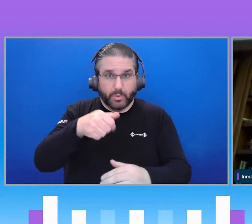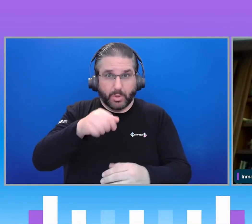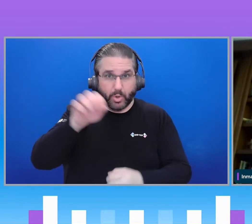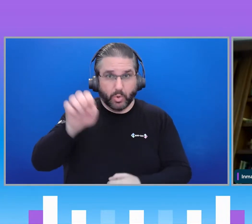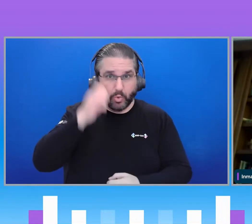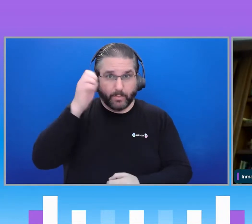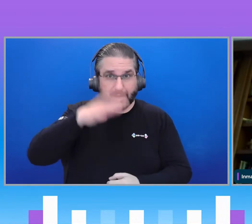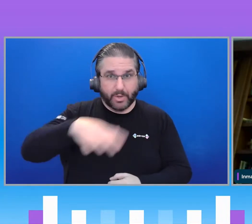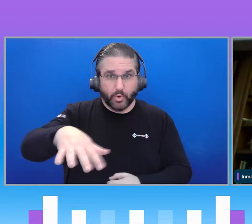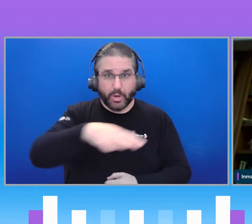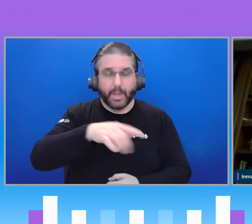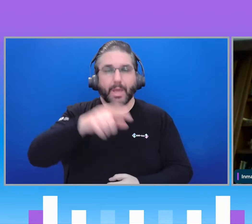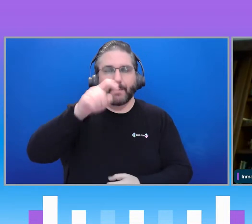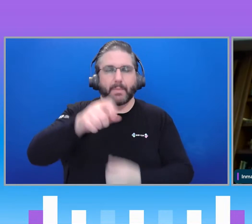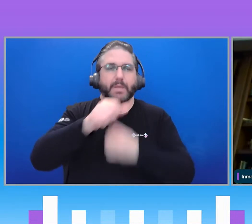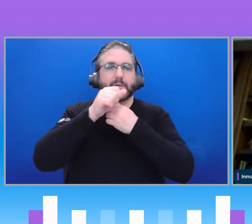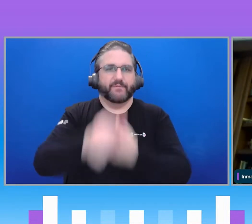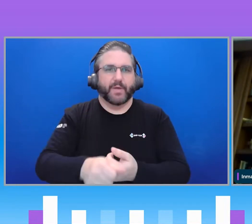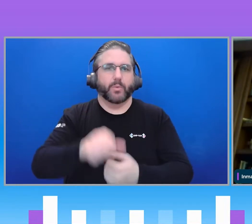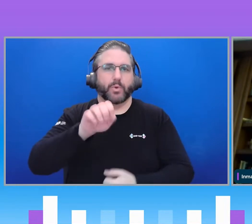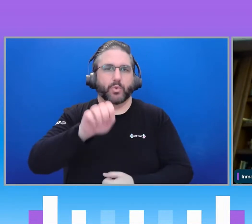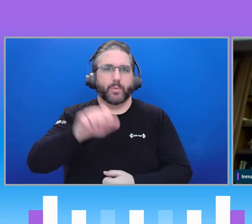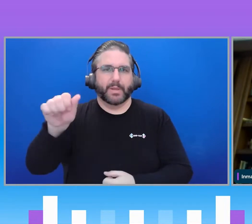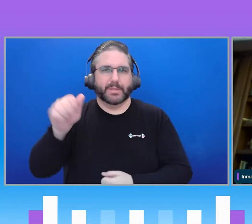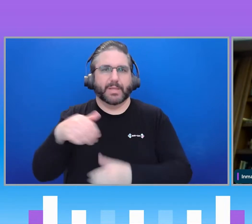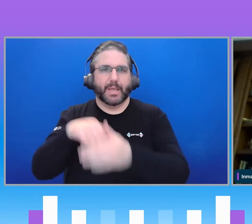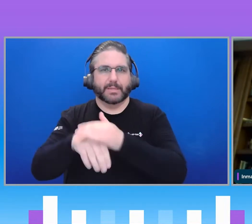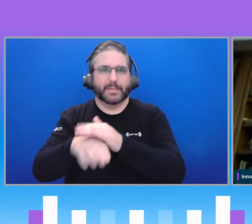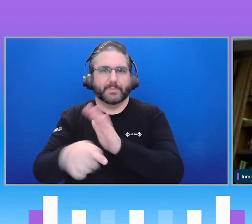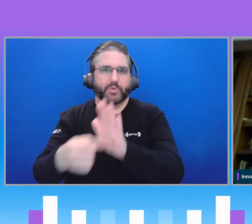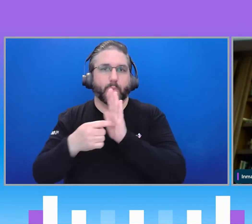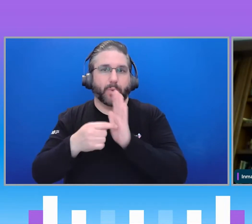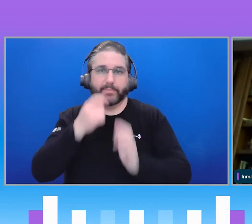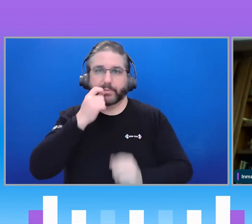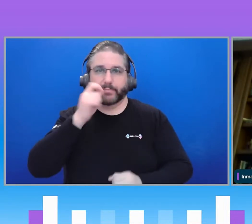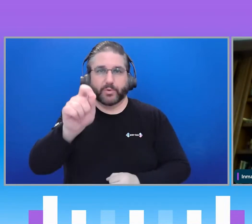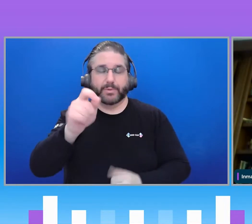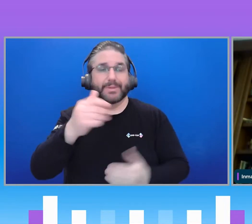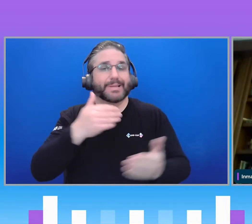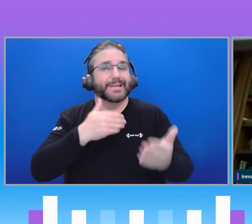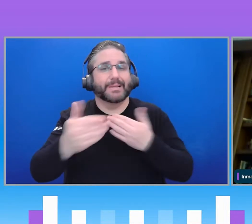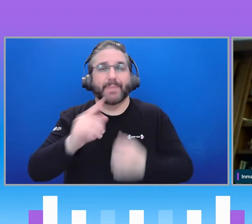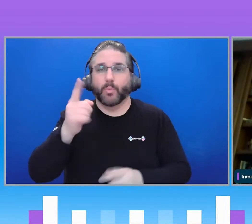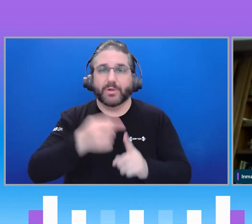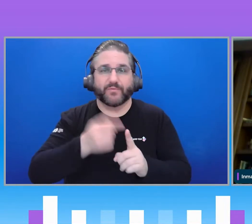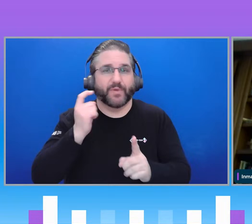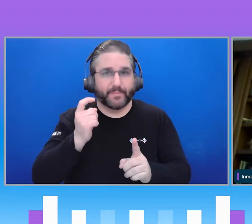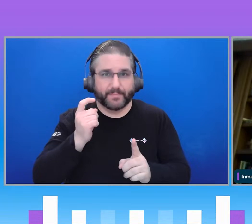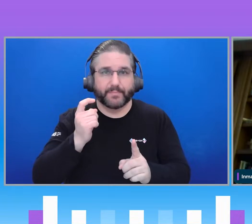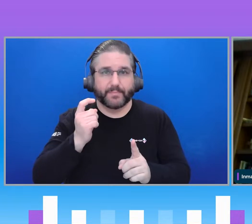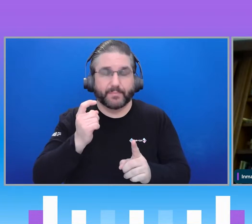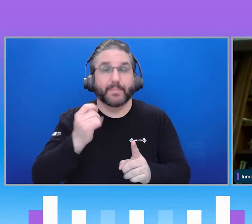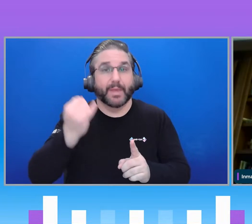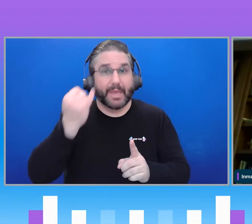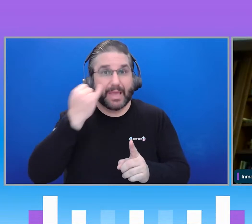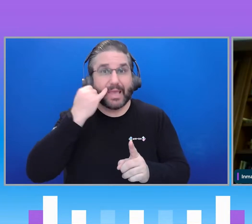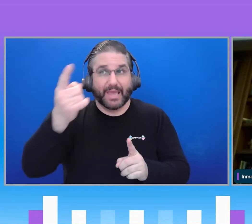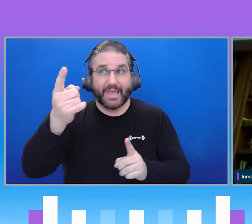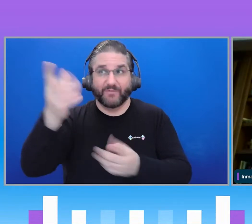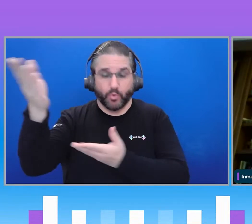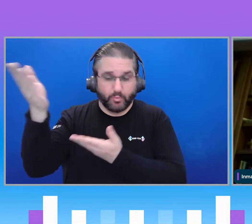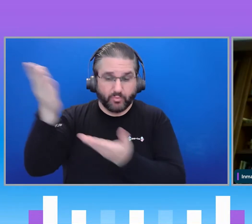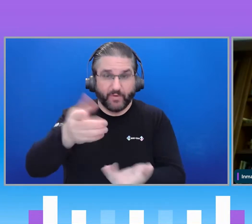comply with the accessibility requirements of the Act, wherever they are originated. The moment that they target the European